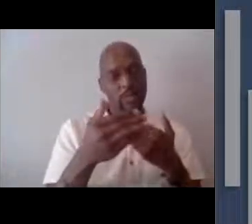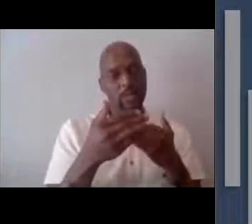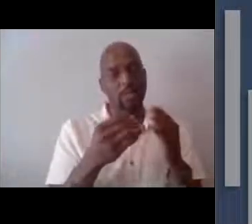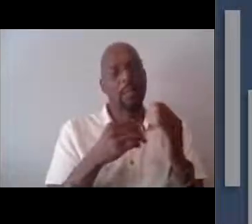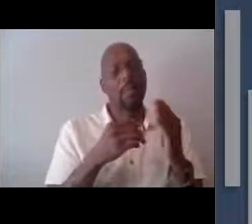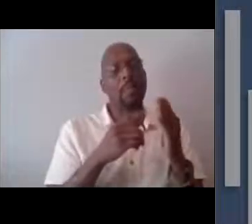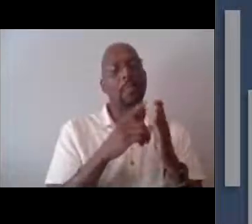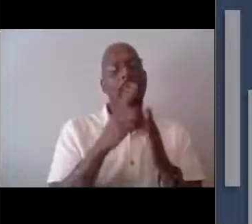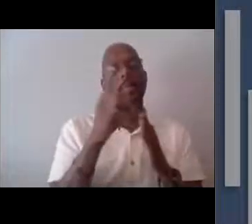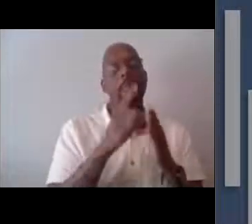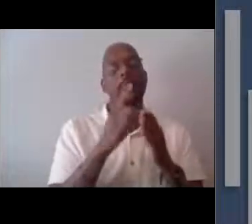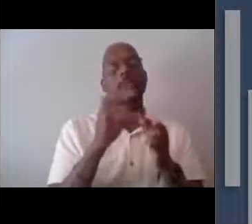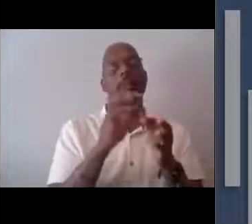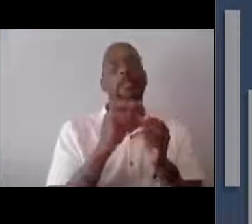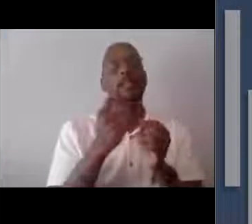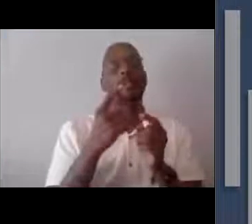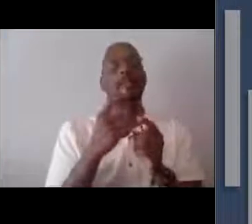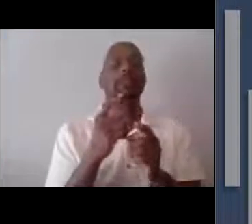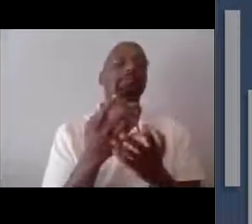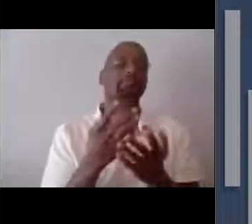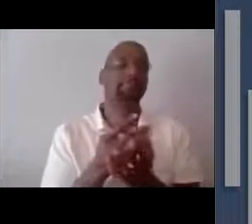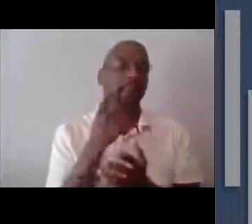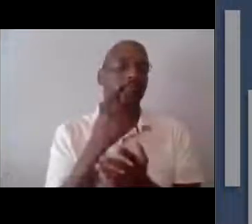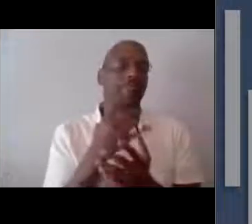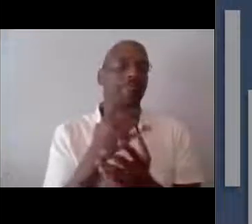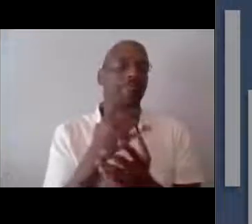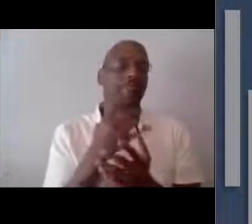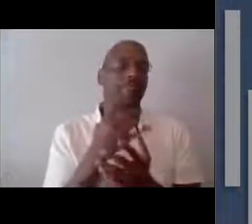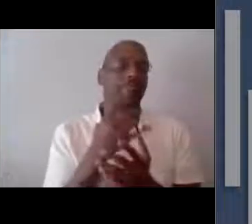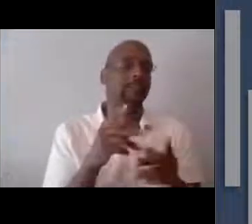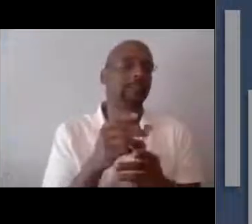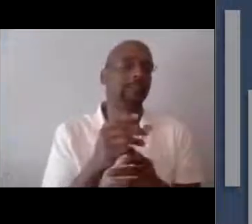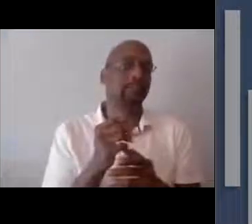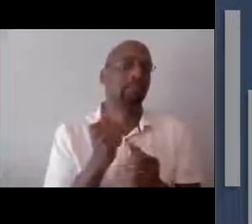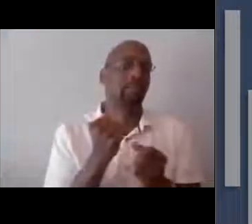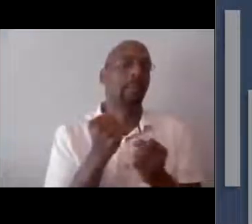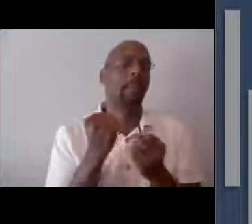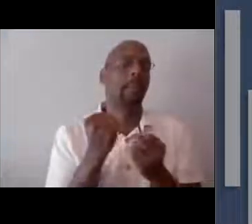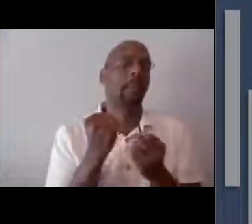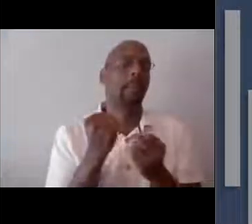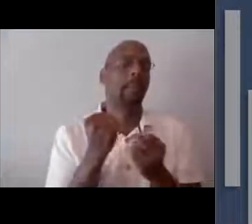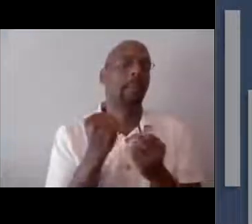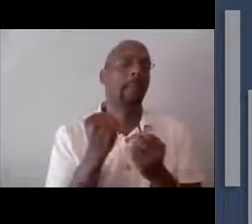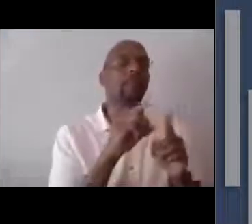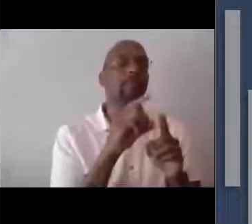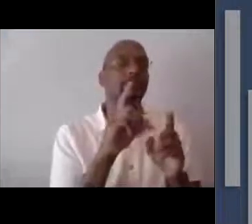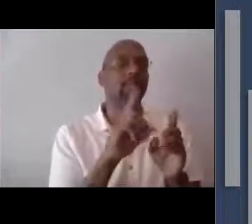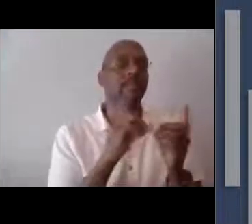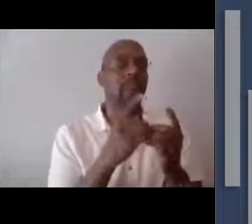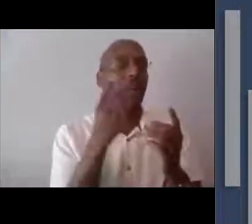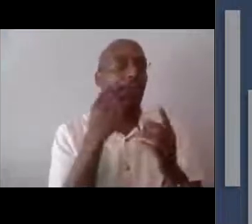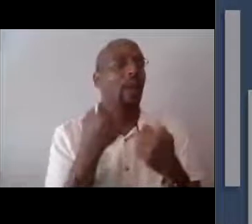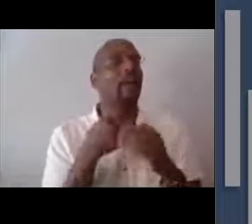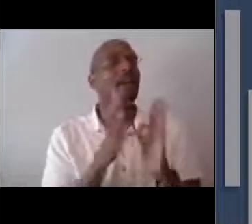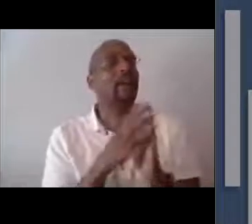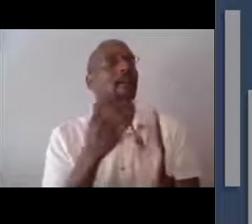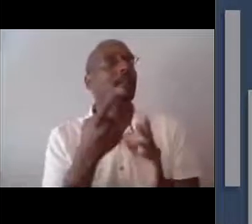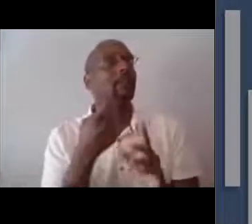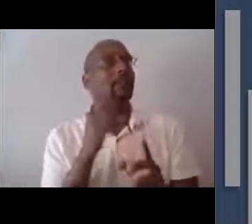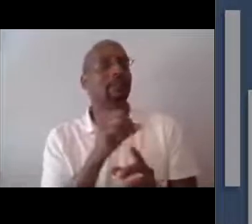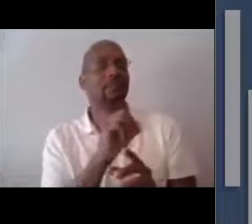think there's a lot of opportunity in all of our districts. I know there's a request from San Diego. There's a request from more spaces that